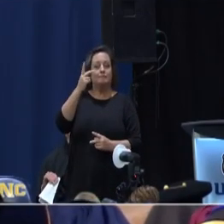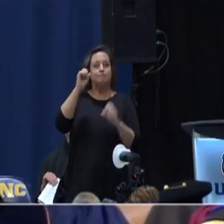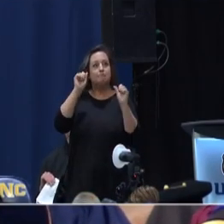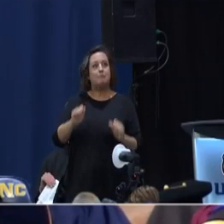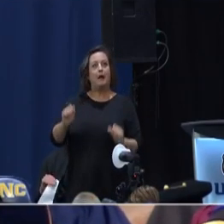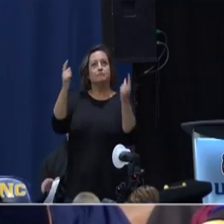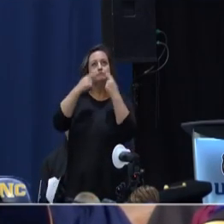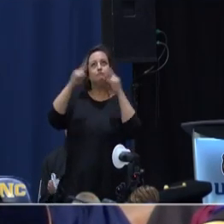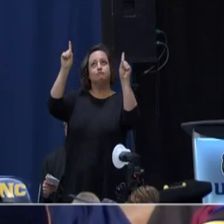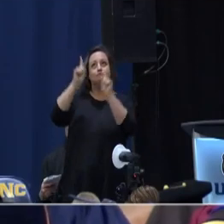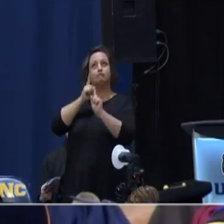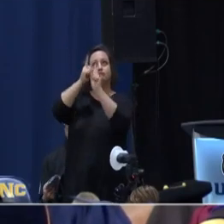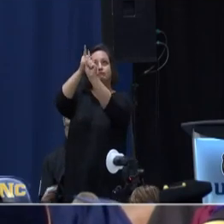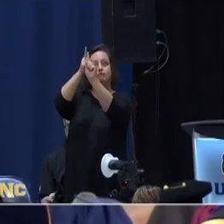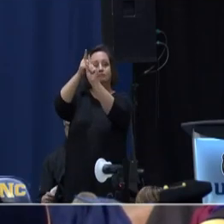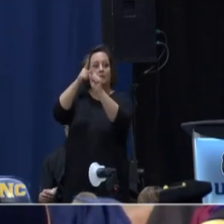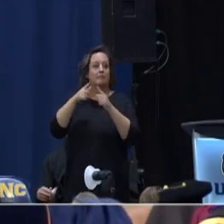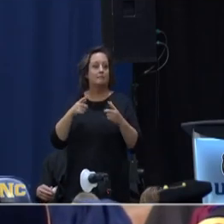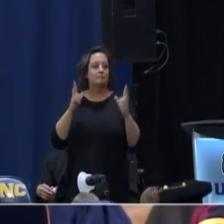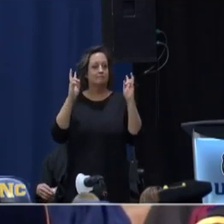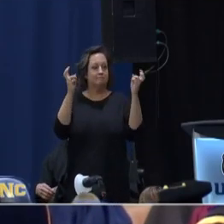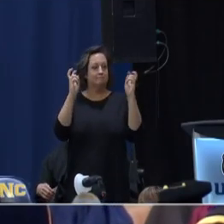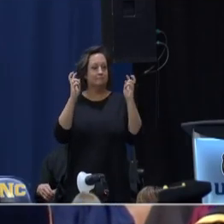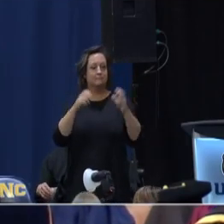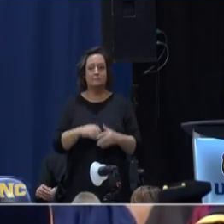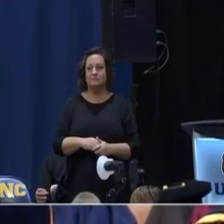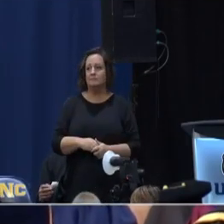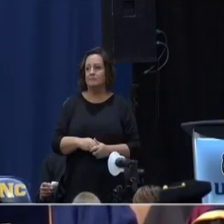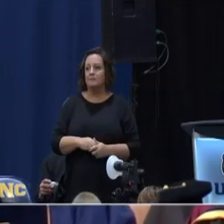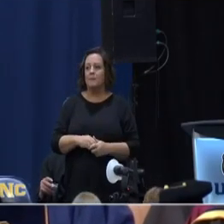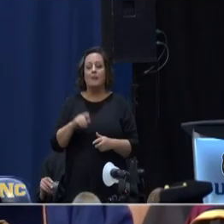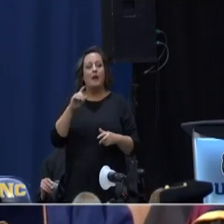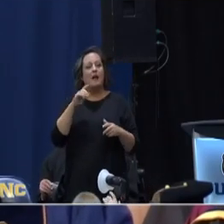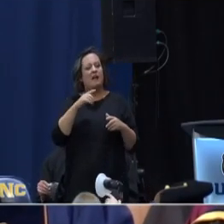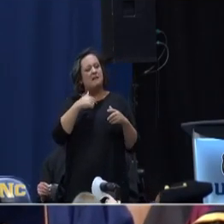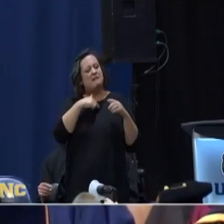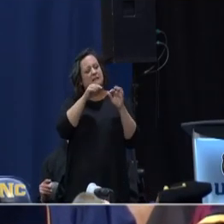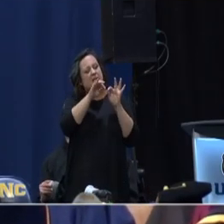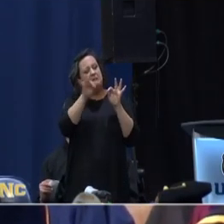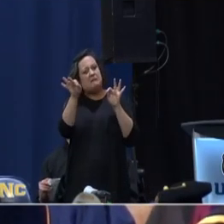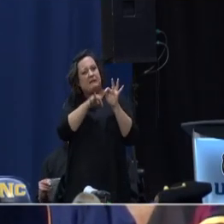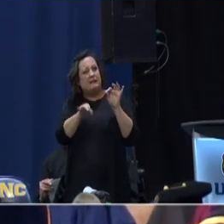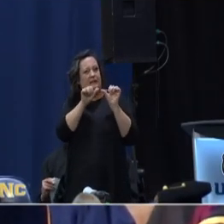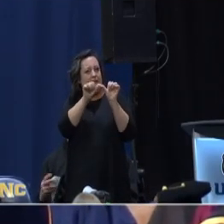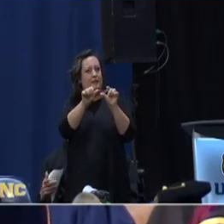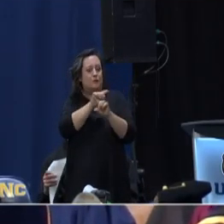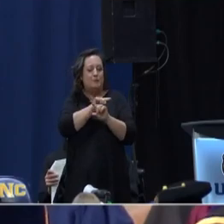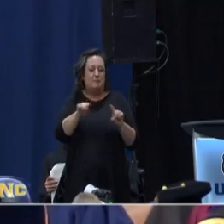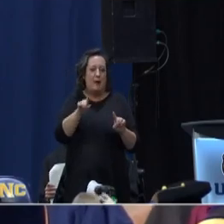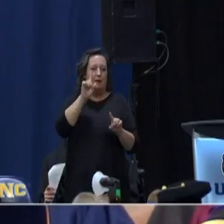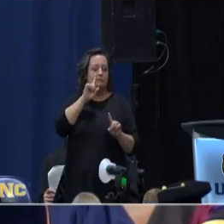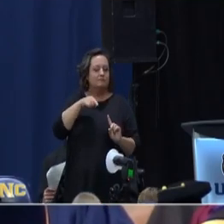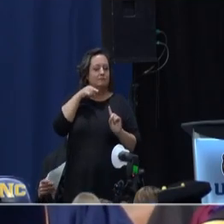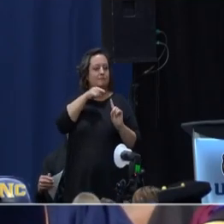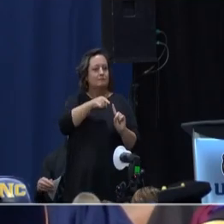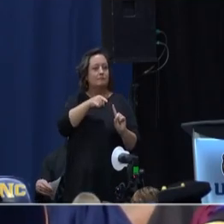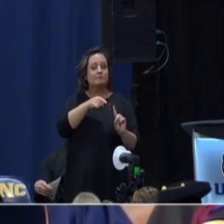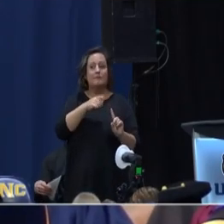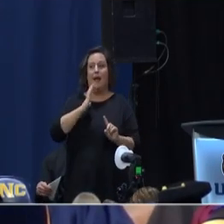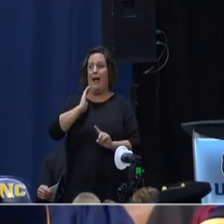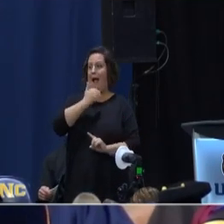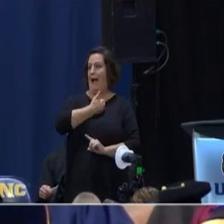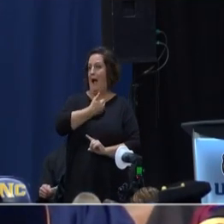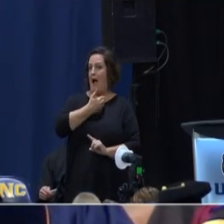The quote goes on, but my musings tonight are on these first few lines. Our paths to graduate school are